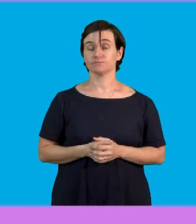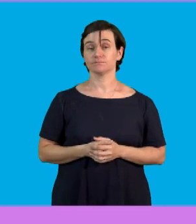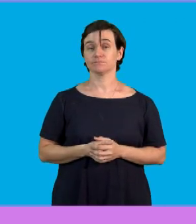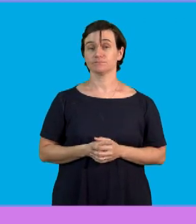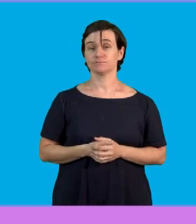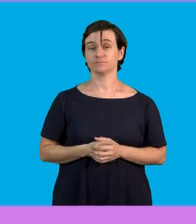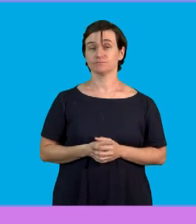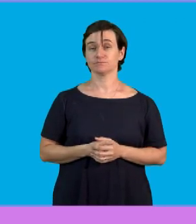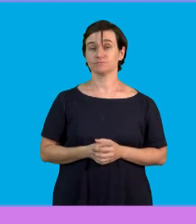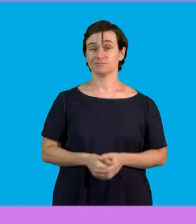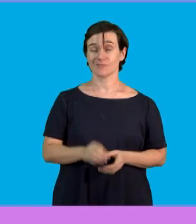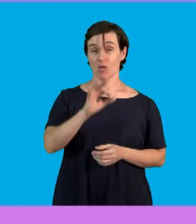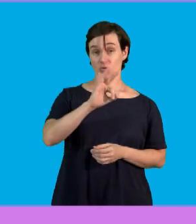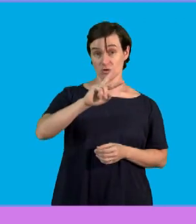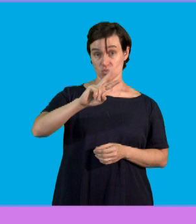of